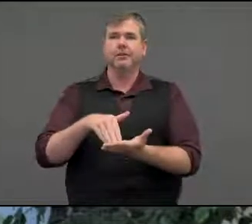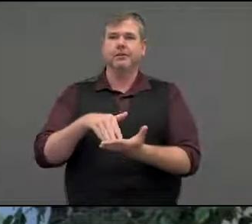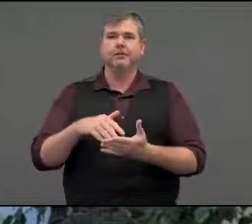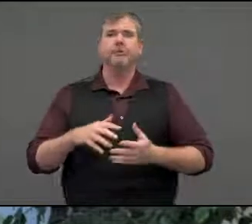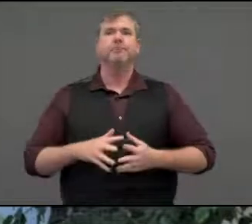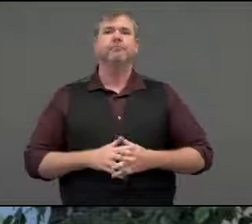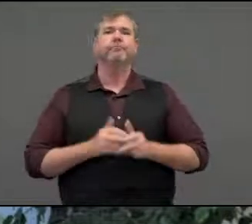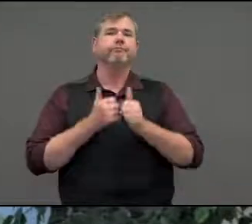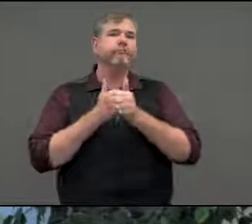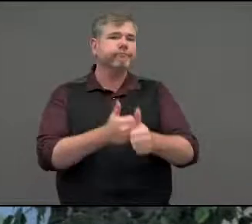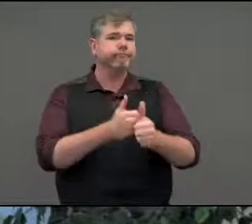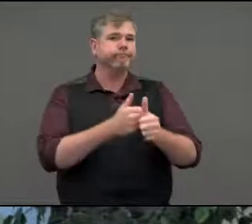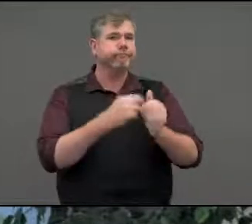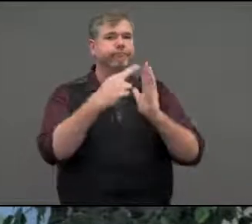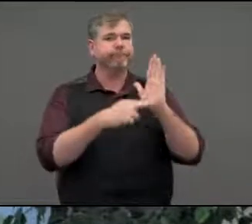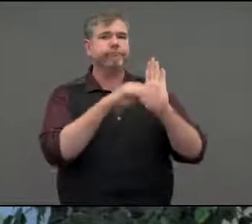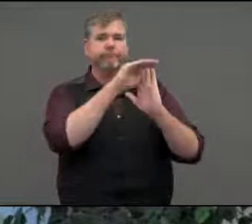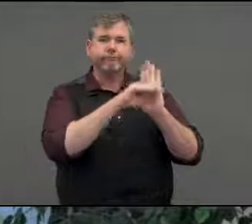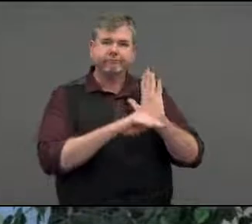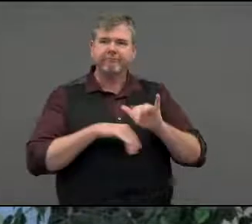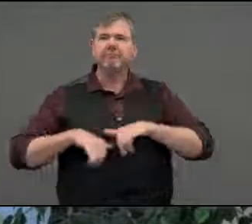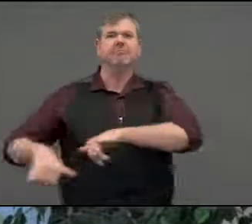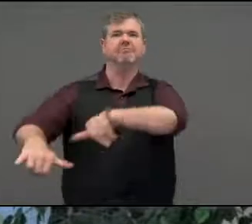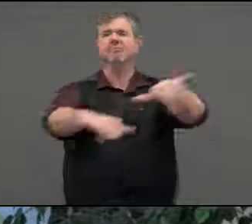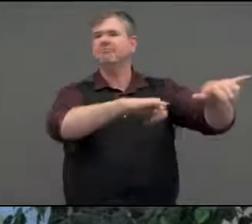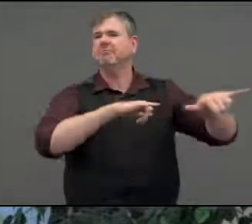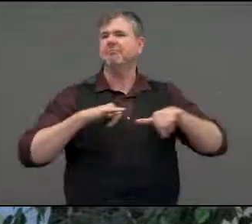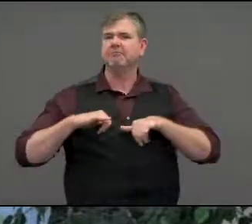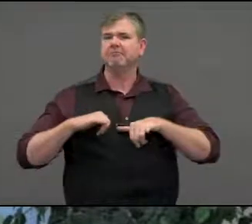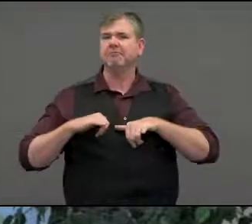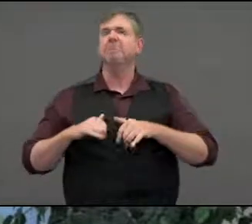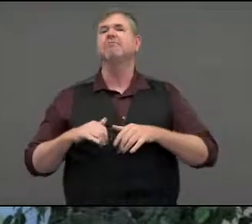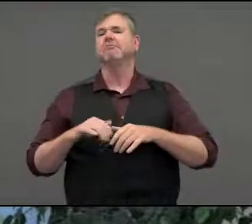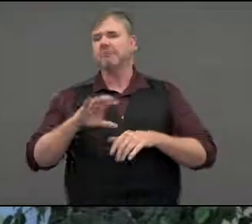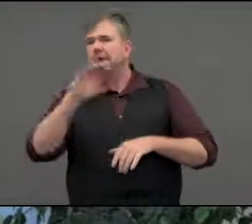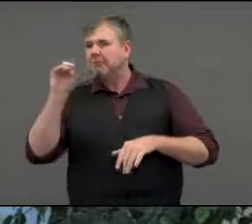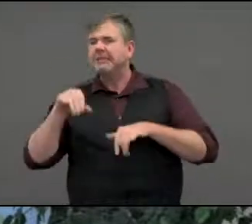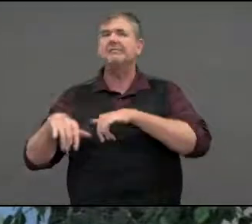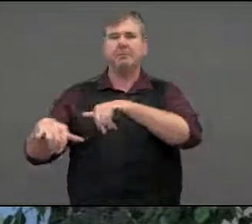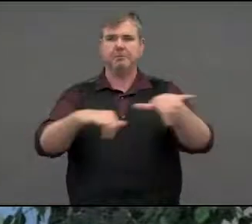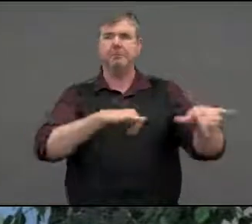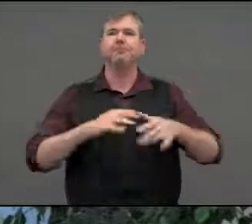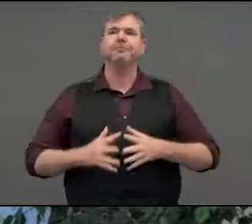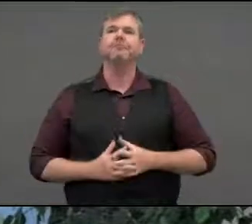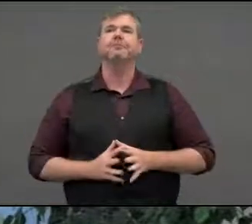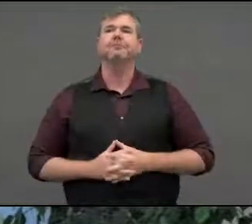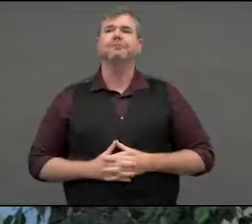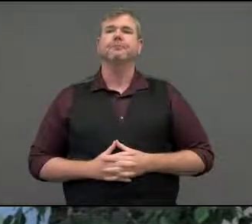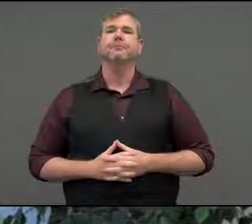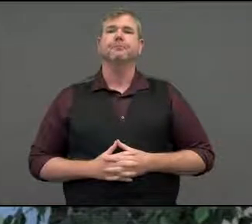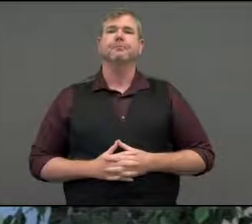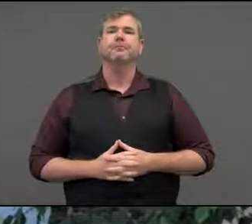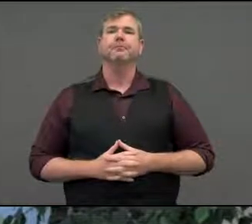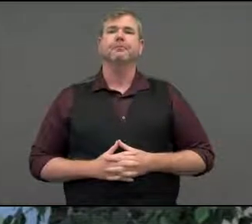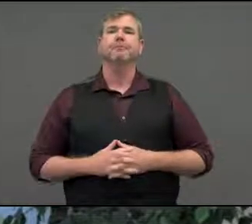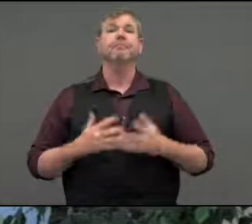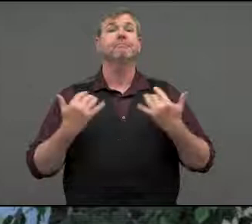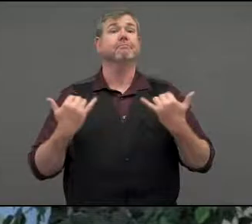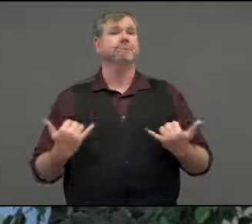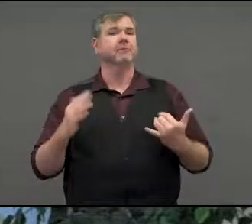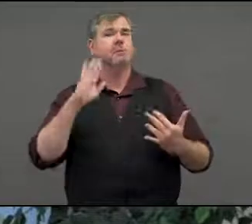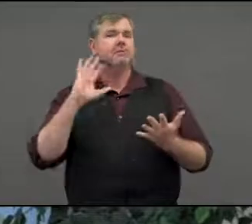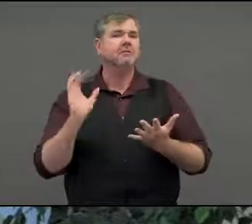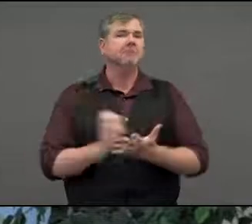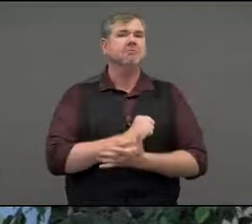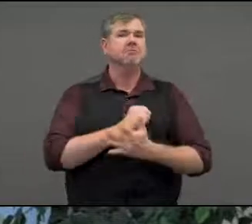and everybody else is following. So for this segment, our face coverings are removed so that our